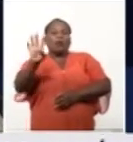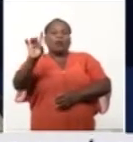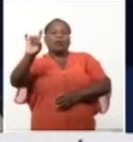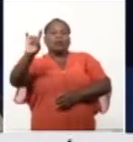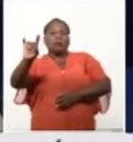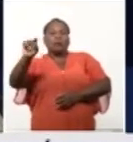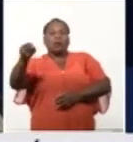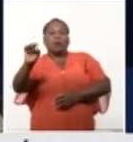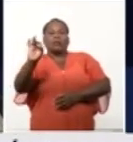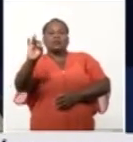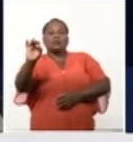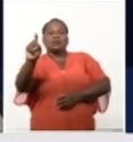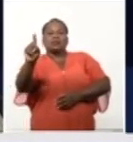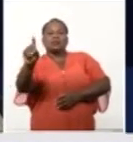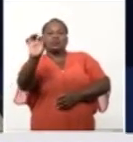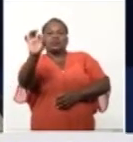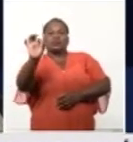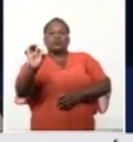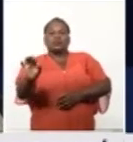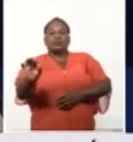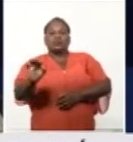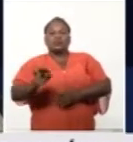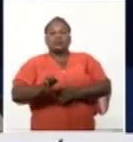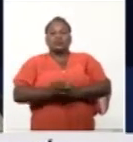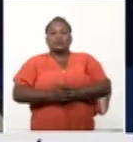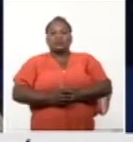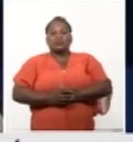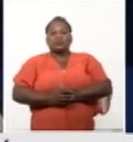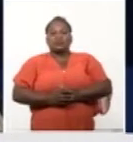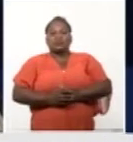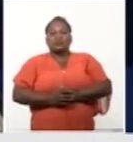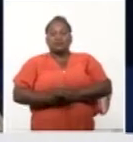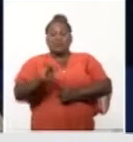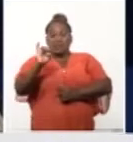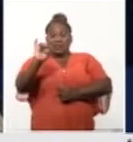1,103 of the female sex for 49.71%.